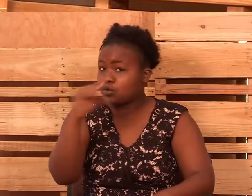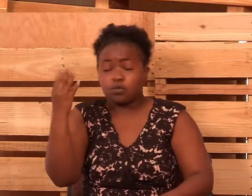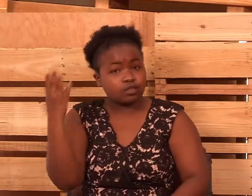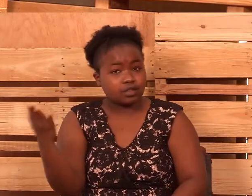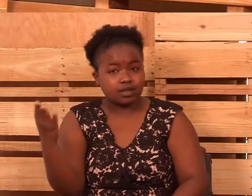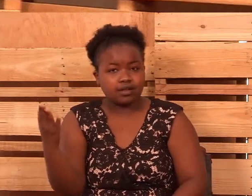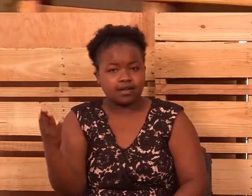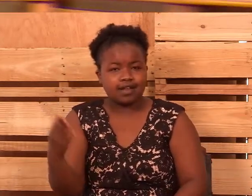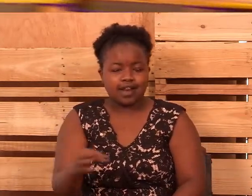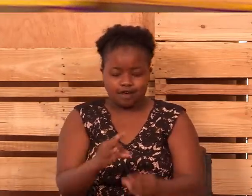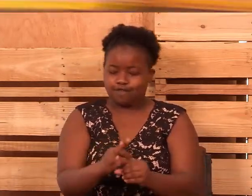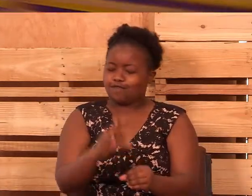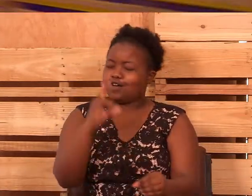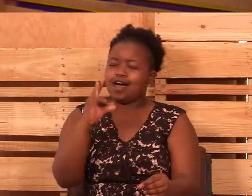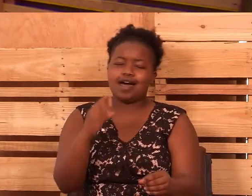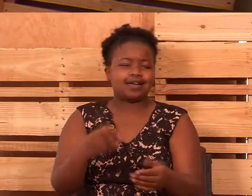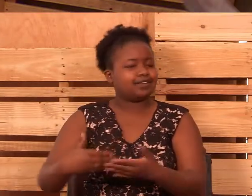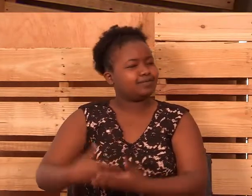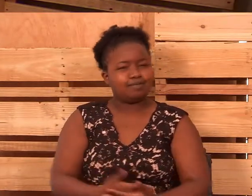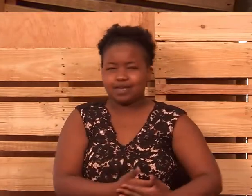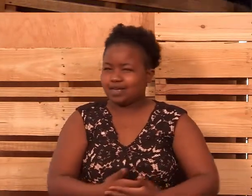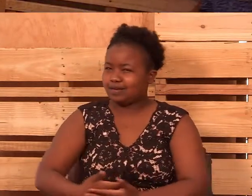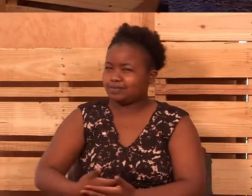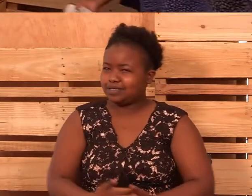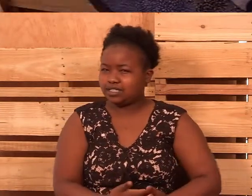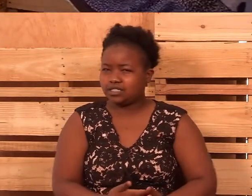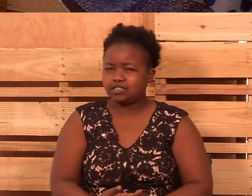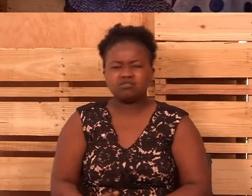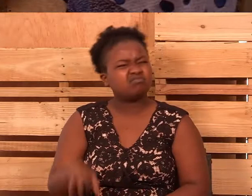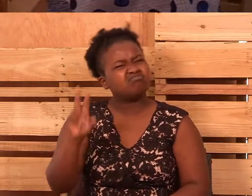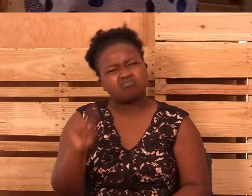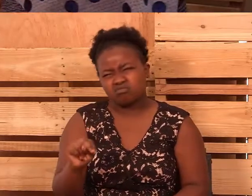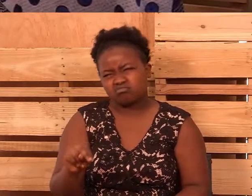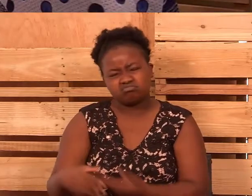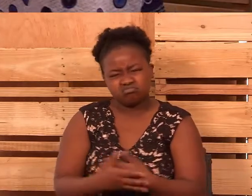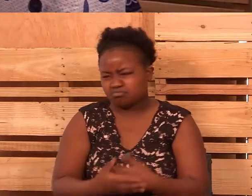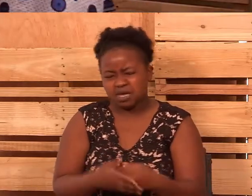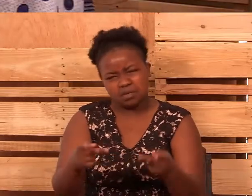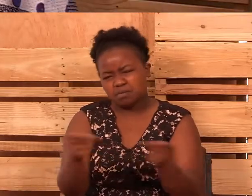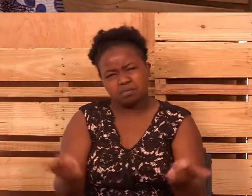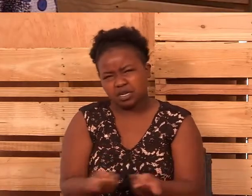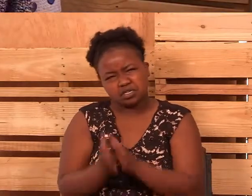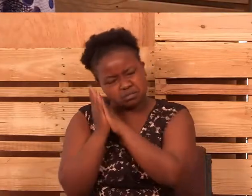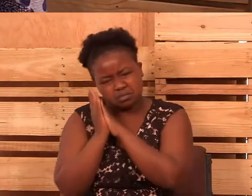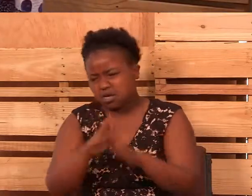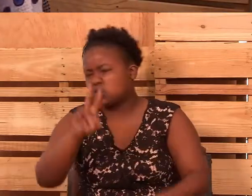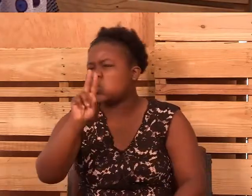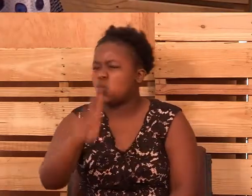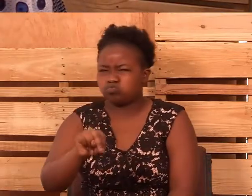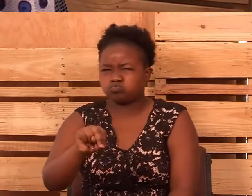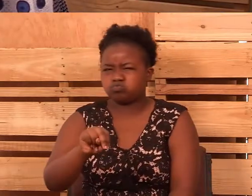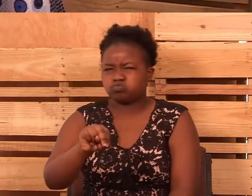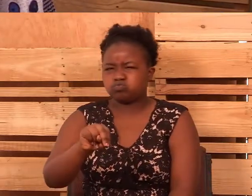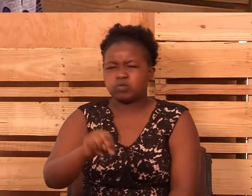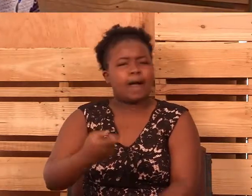found the baby in a manger. There was no cot, there was no baby cot. So he was put in that place